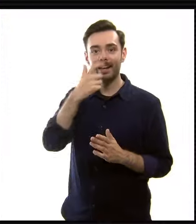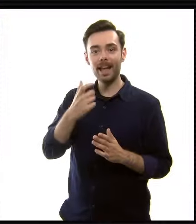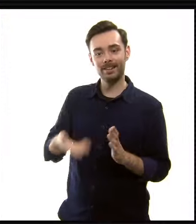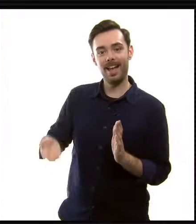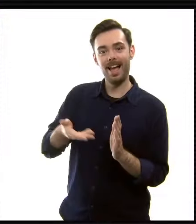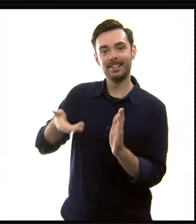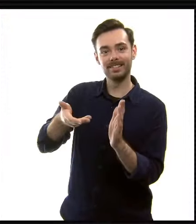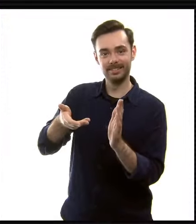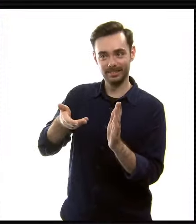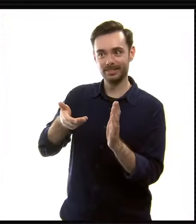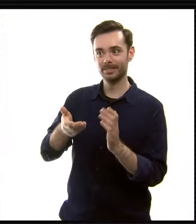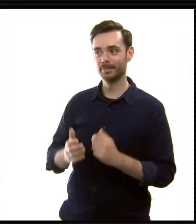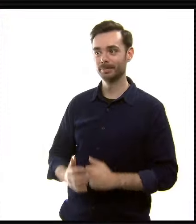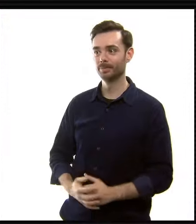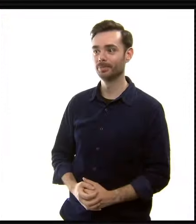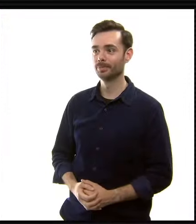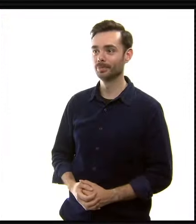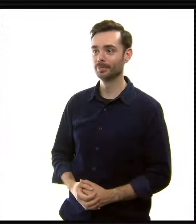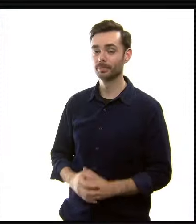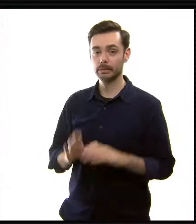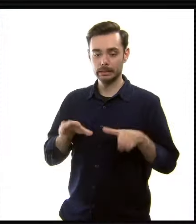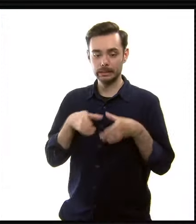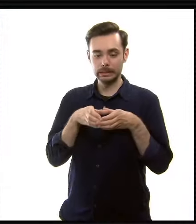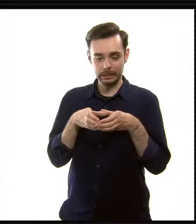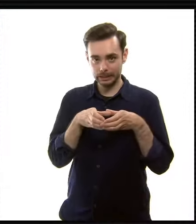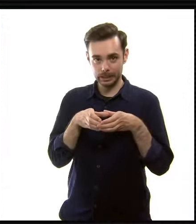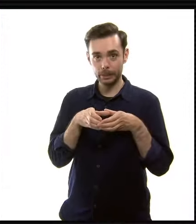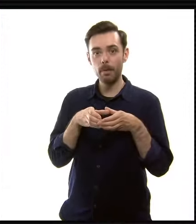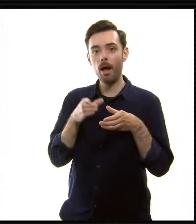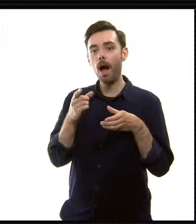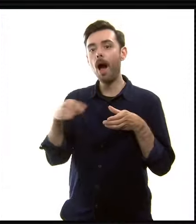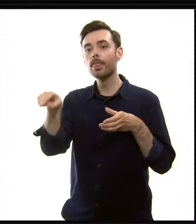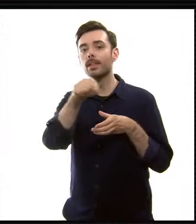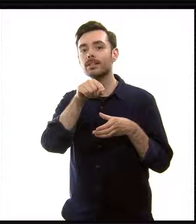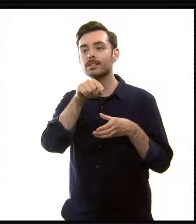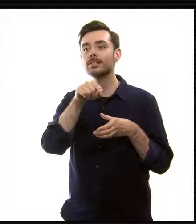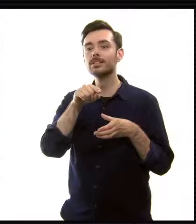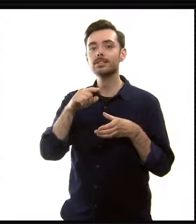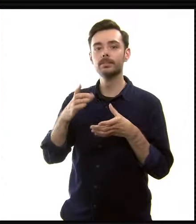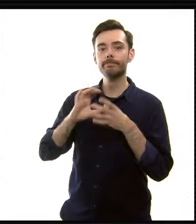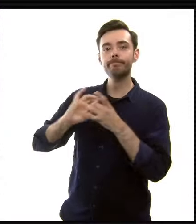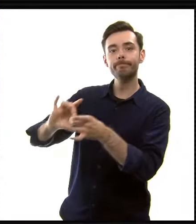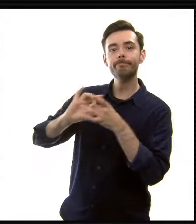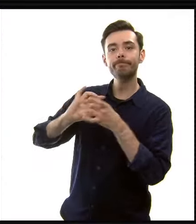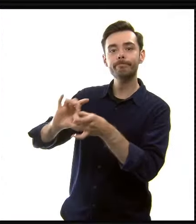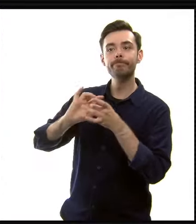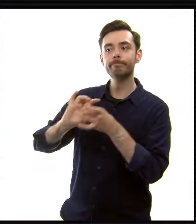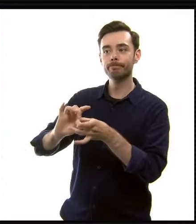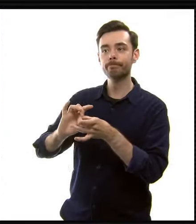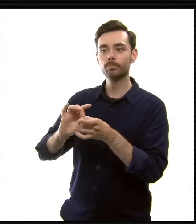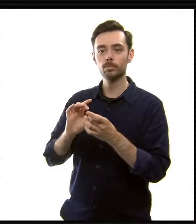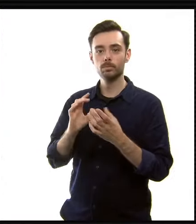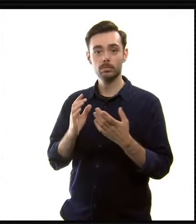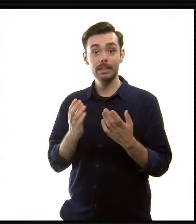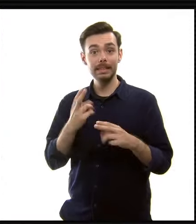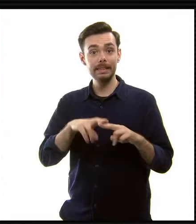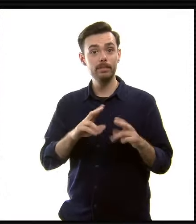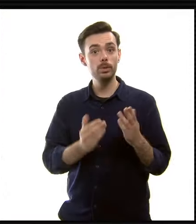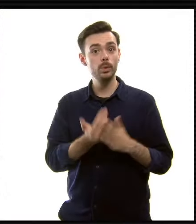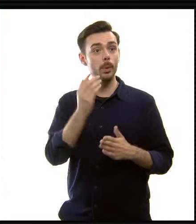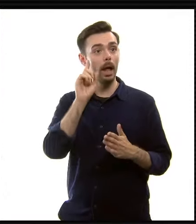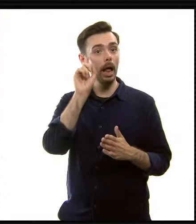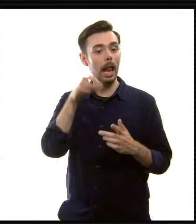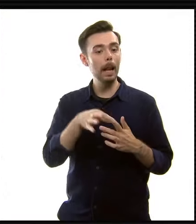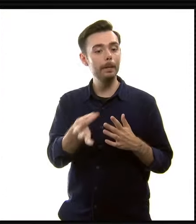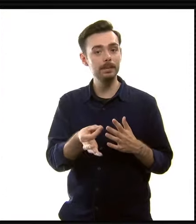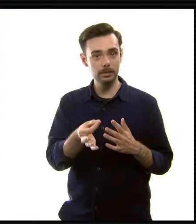go beyond our team. We work with other designers across all LEGO themes to ensure that the new element sparks as much